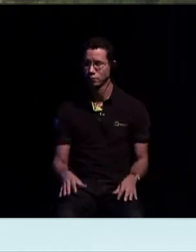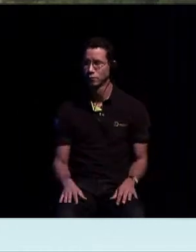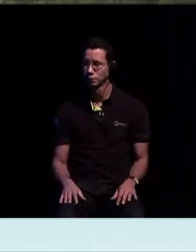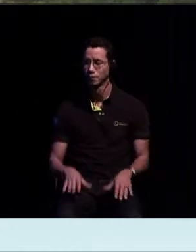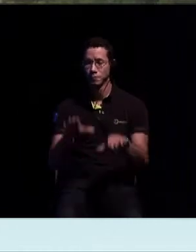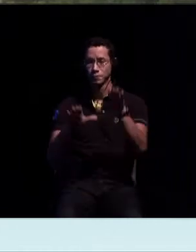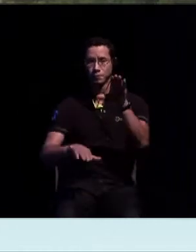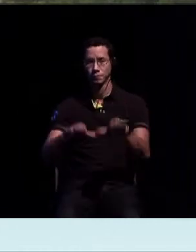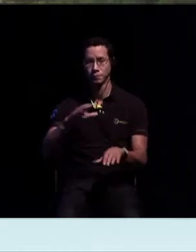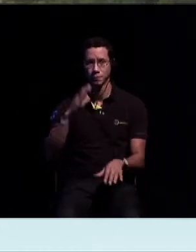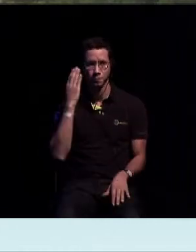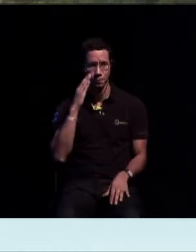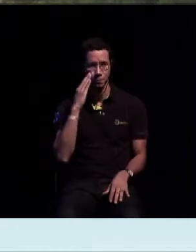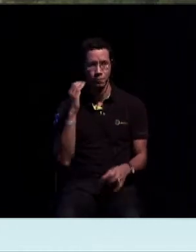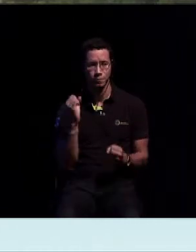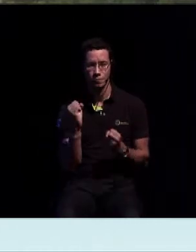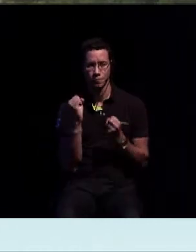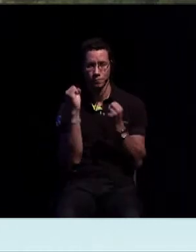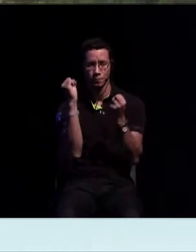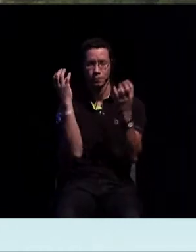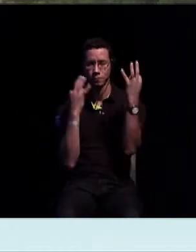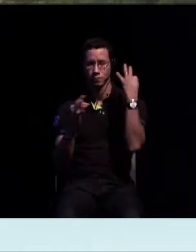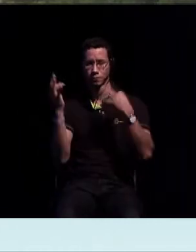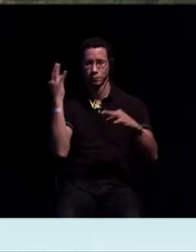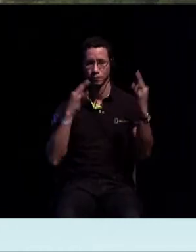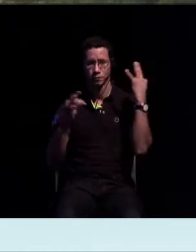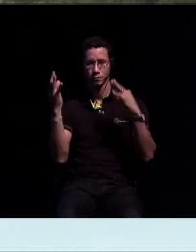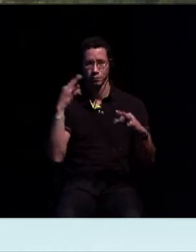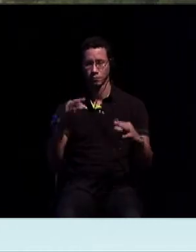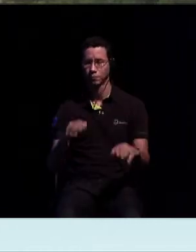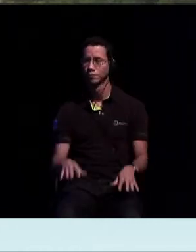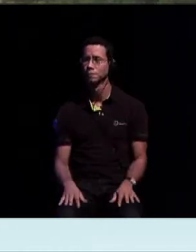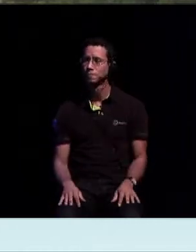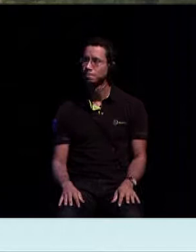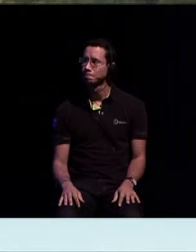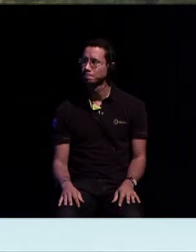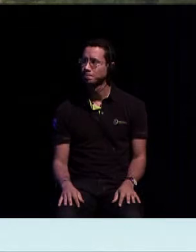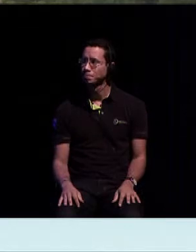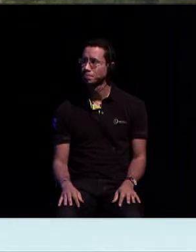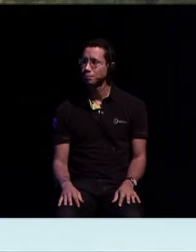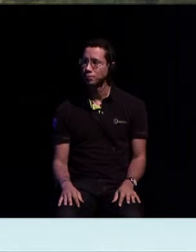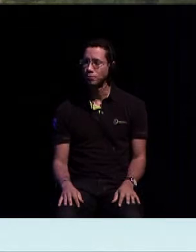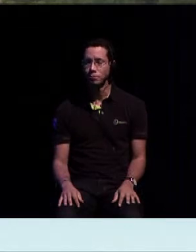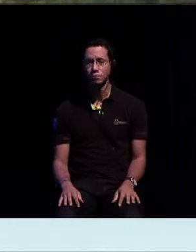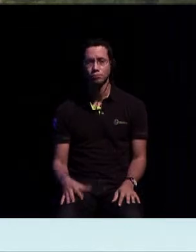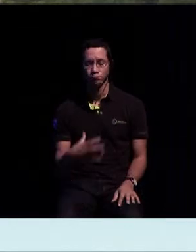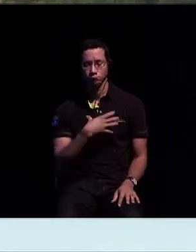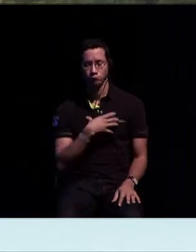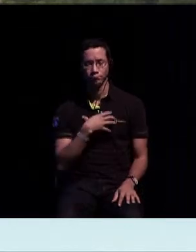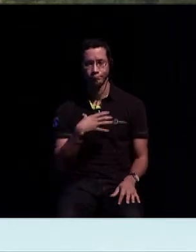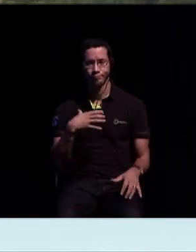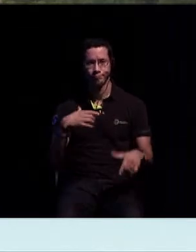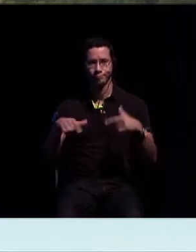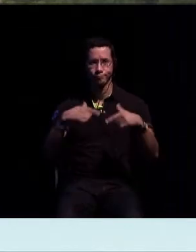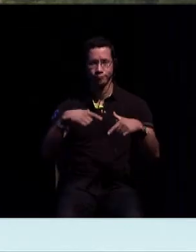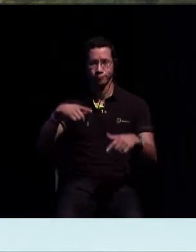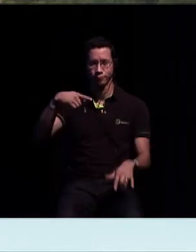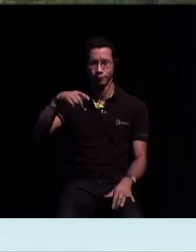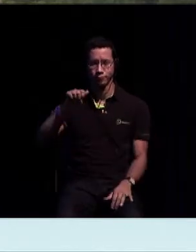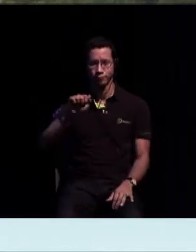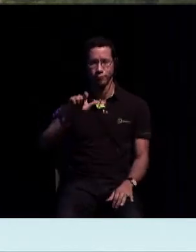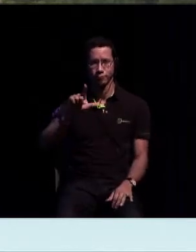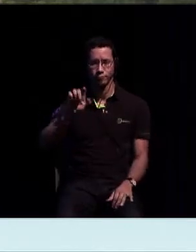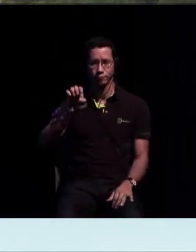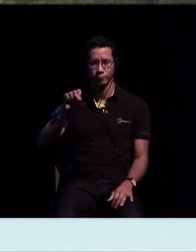tourism by taking some of the more extreme cases. I'm fortunate to work with Palestinians. I've worked with the Alternative Tourism Group